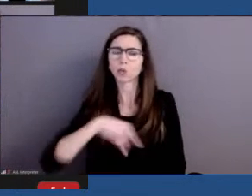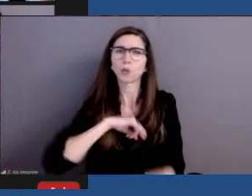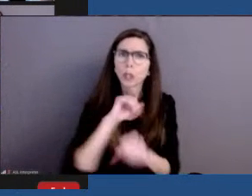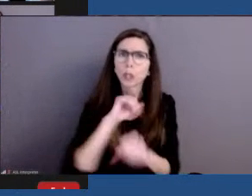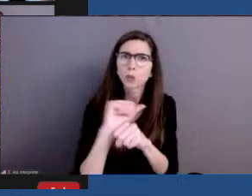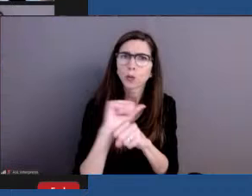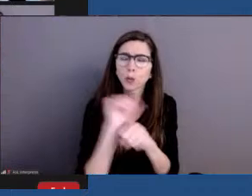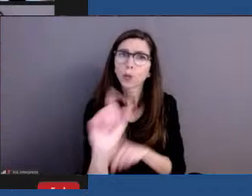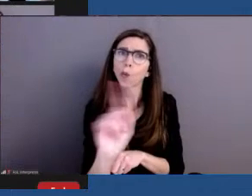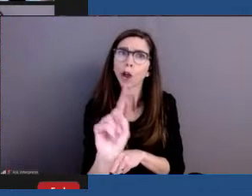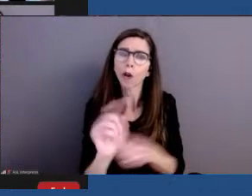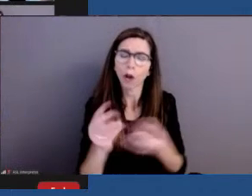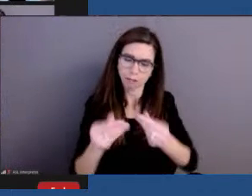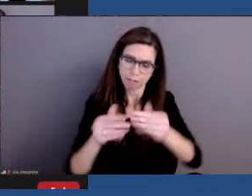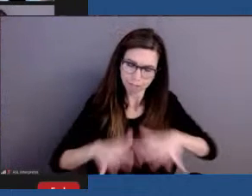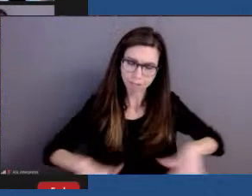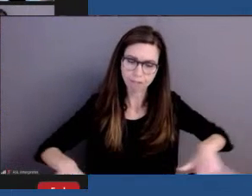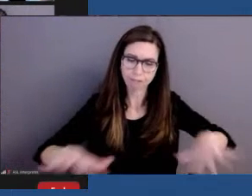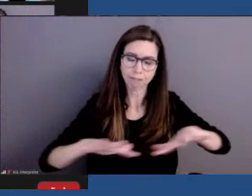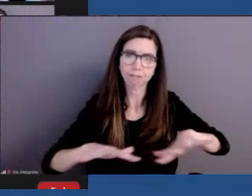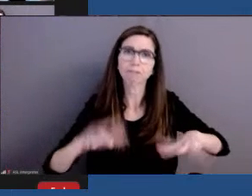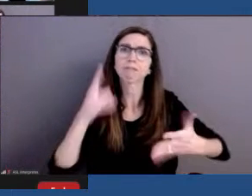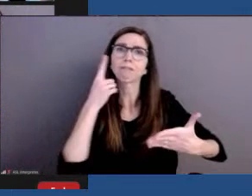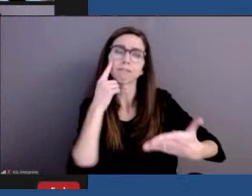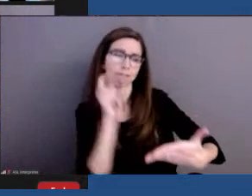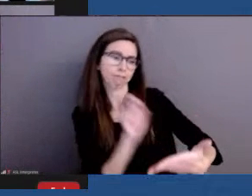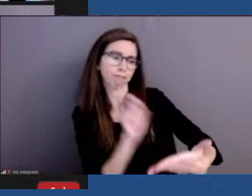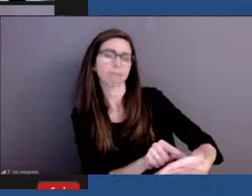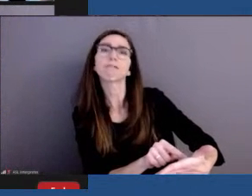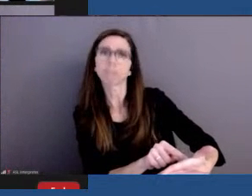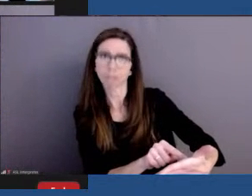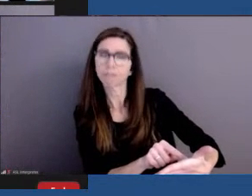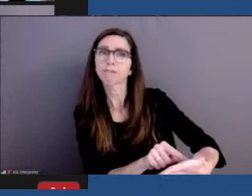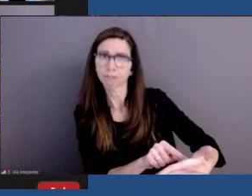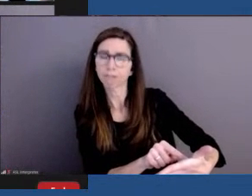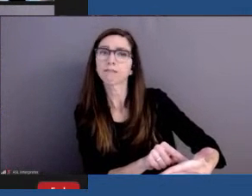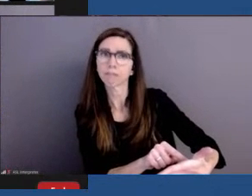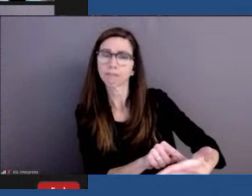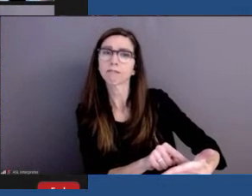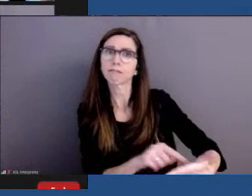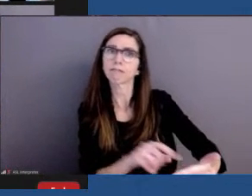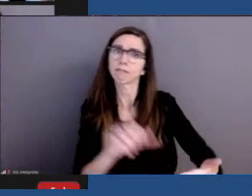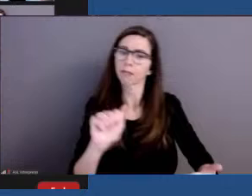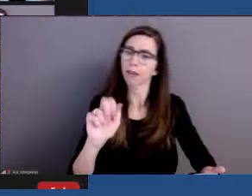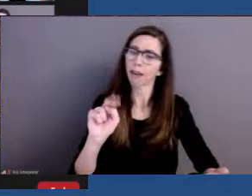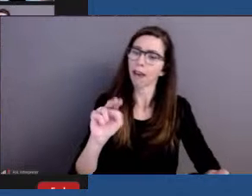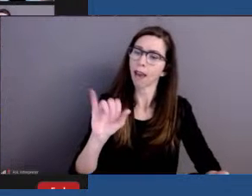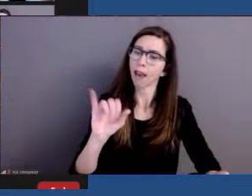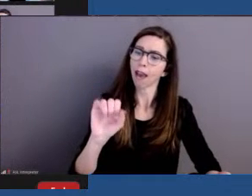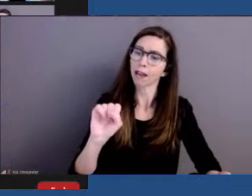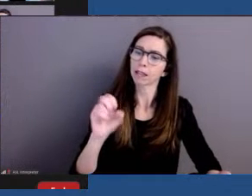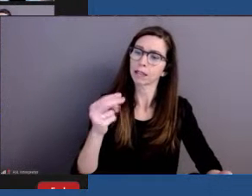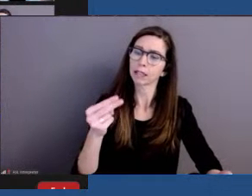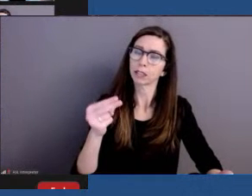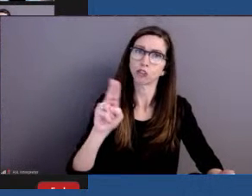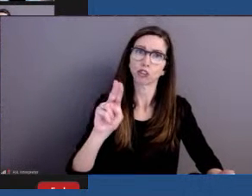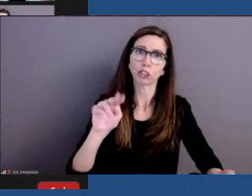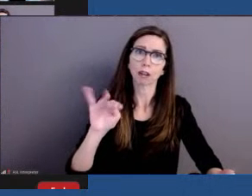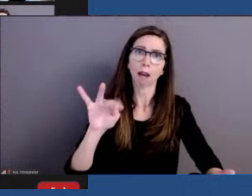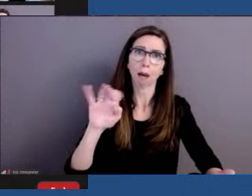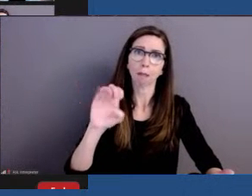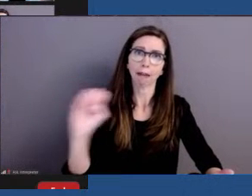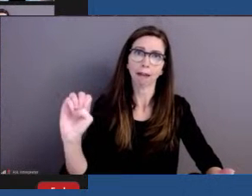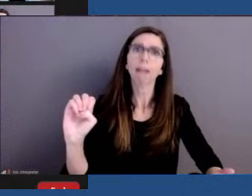de commencer, j'aimerais reconnaître qu'Ottawa et dans toute la province, nous travaillons sur les